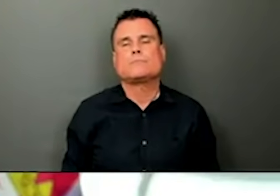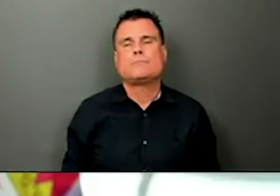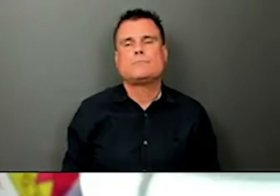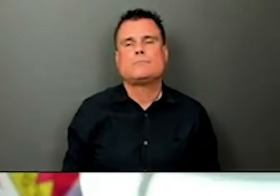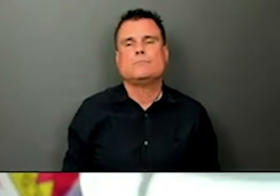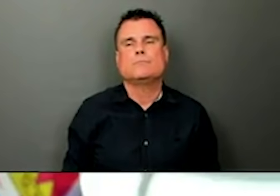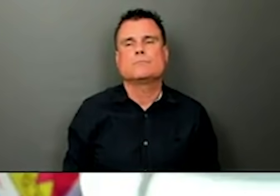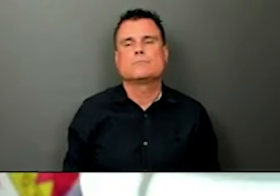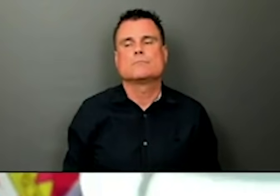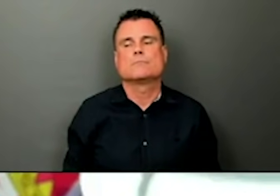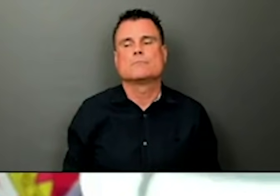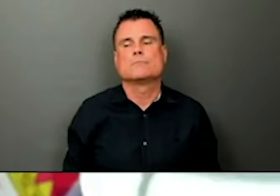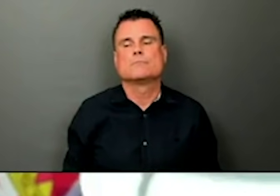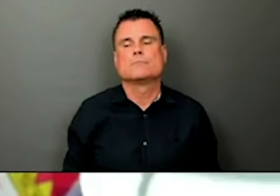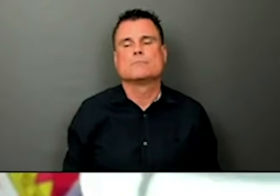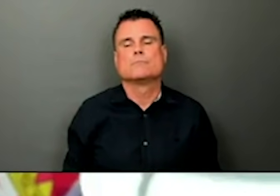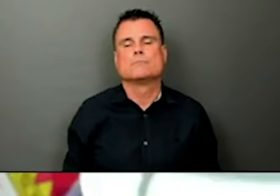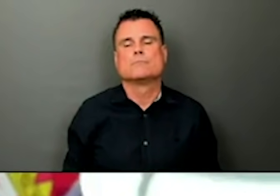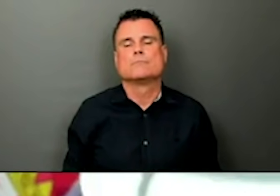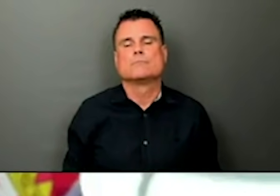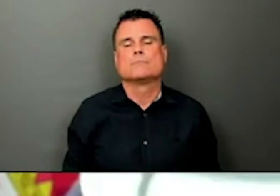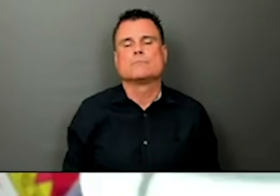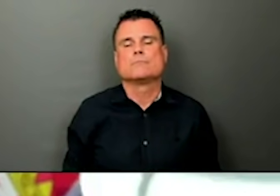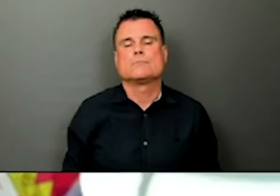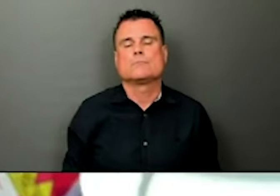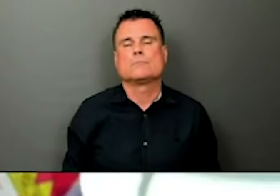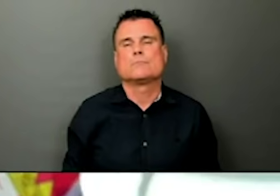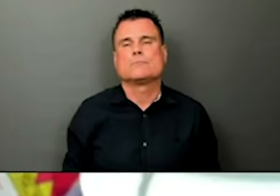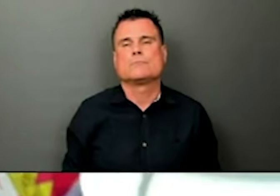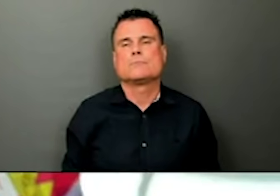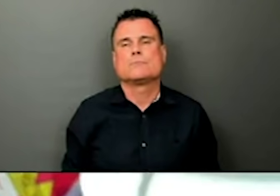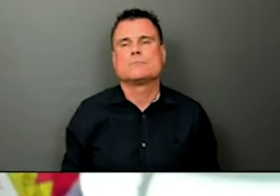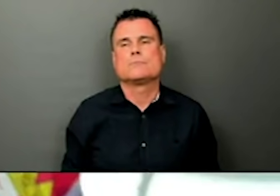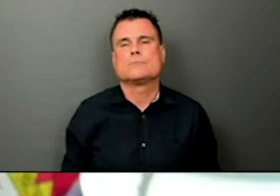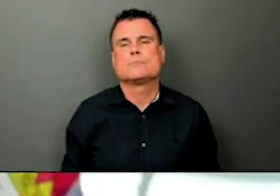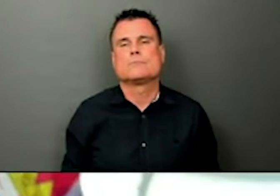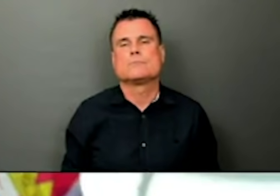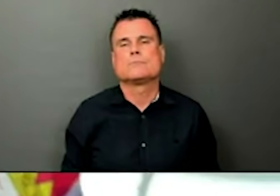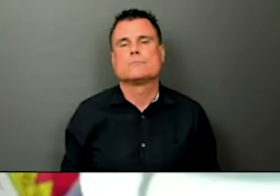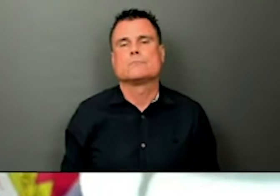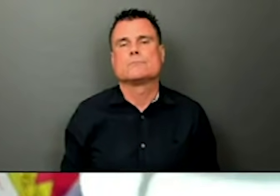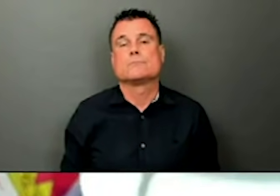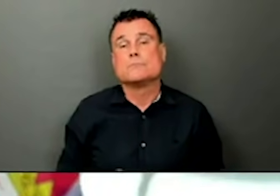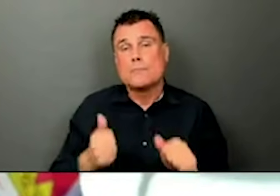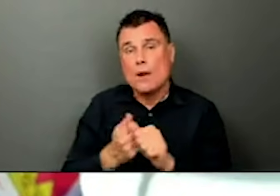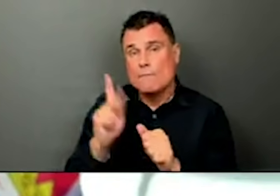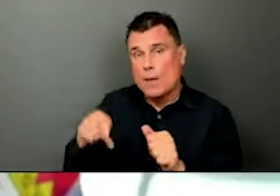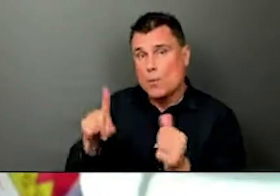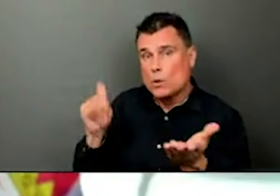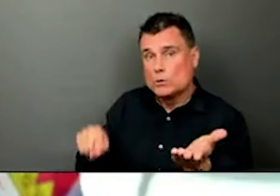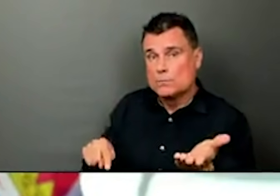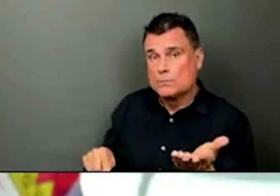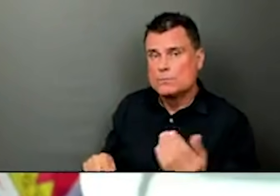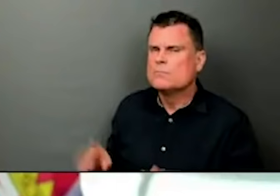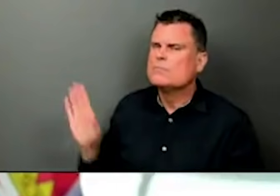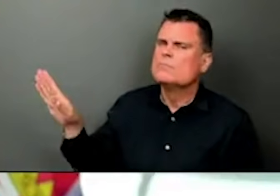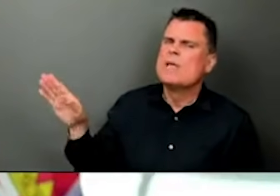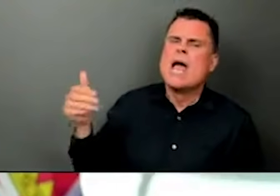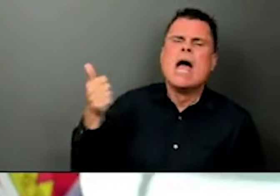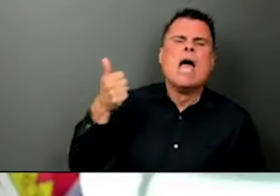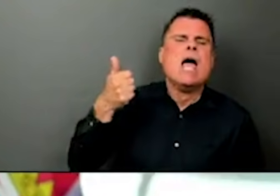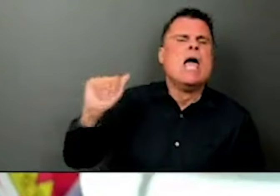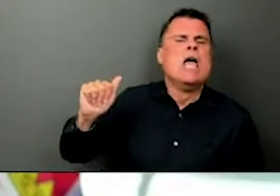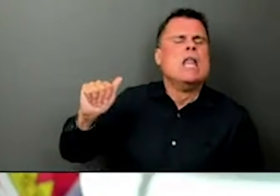under which you would recommend someone who had received a first dose of AstraZeneca to receive mRNA, such